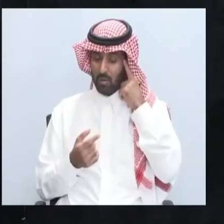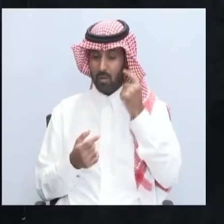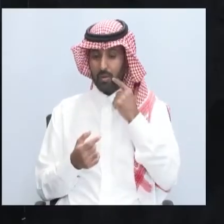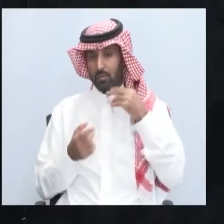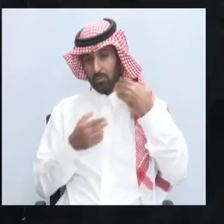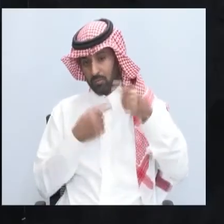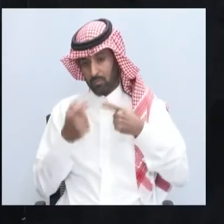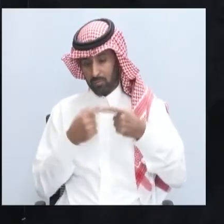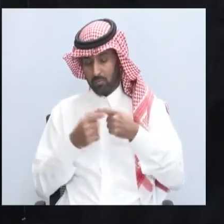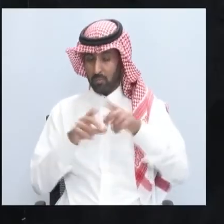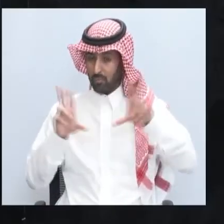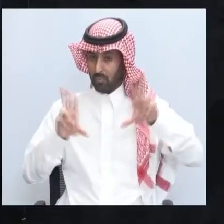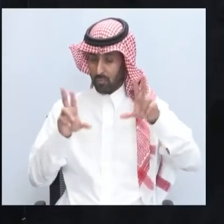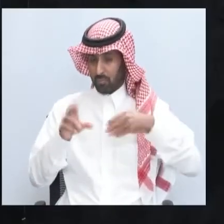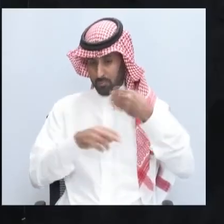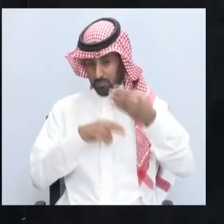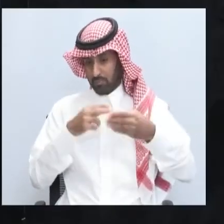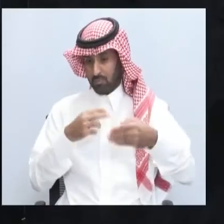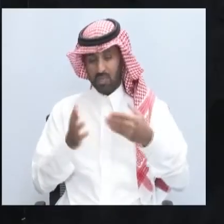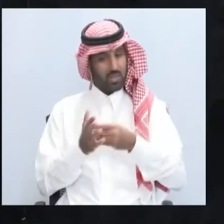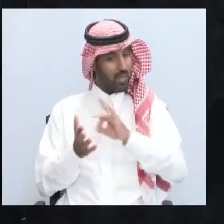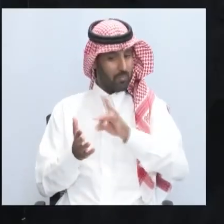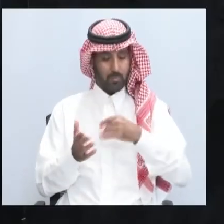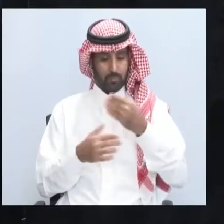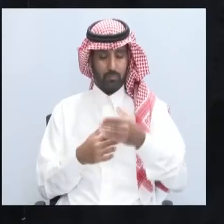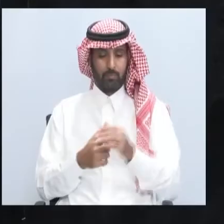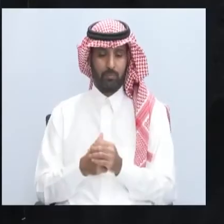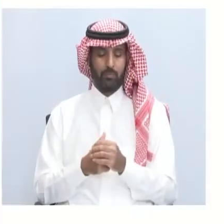So the TV series never ends.